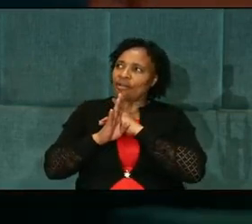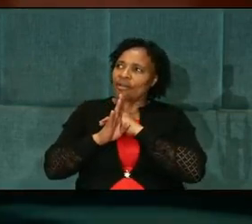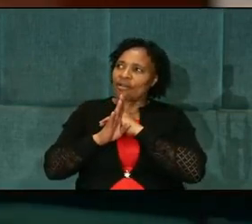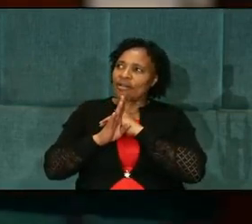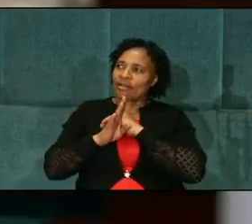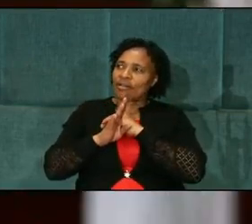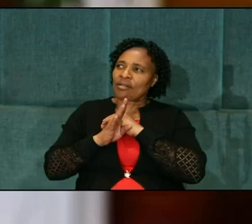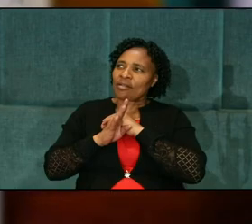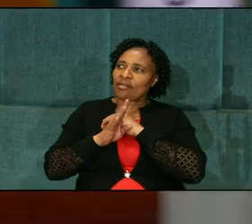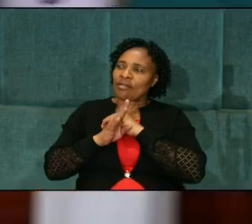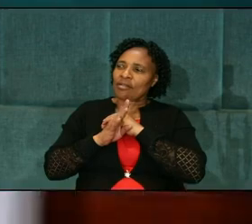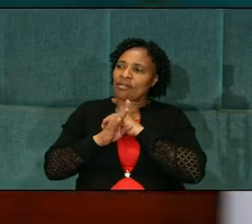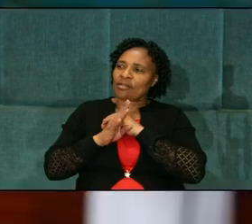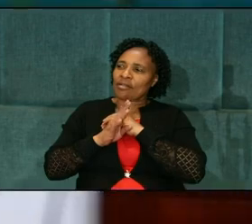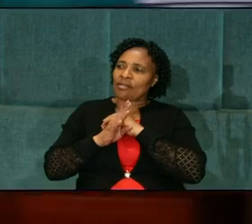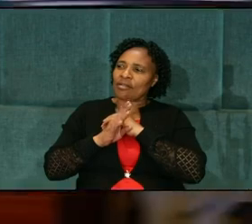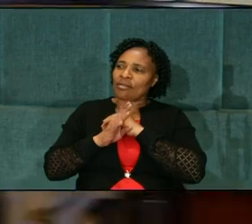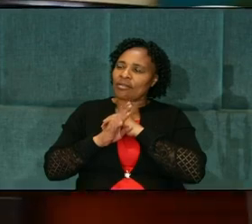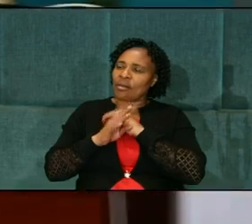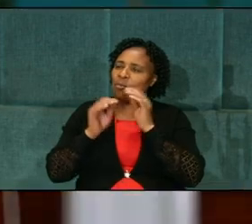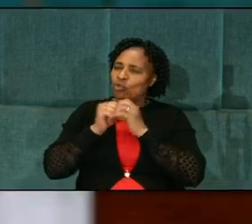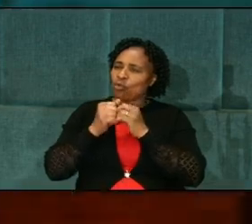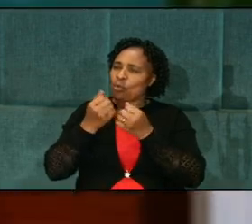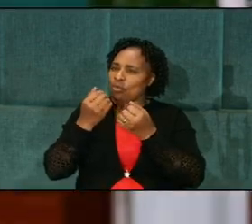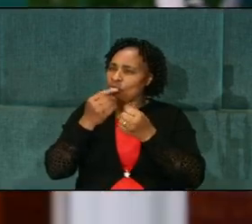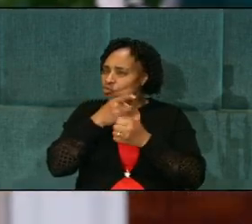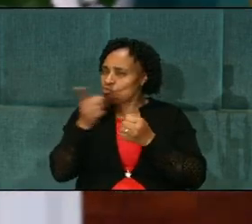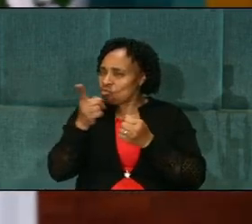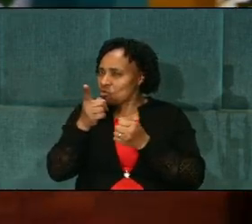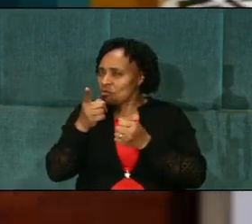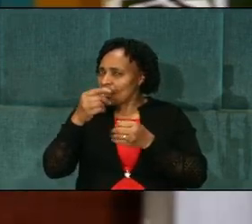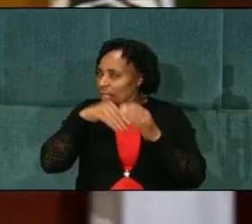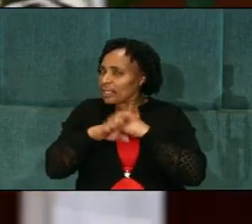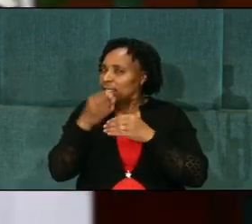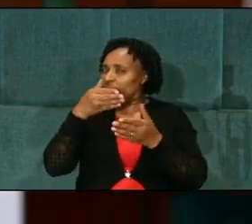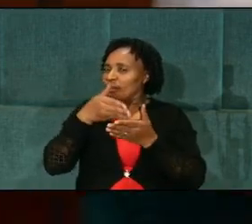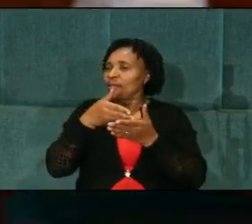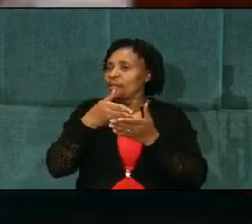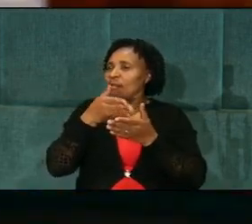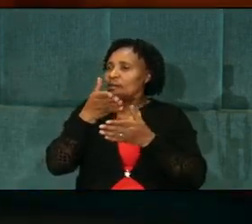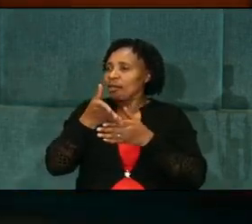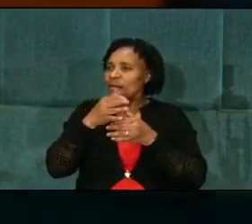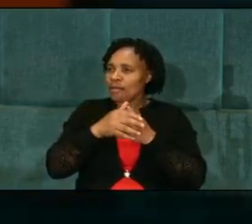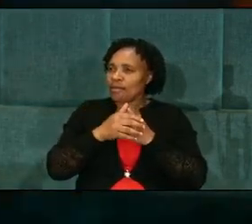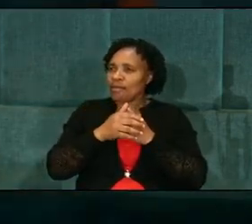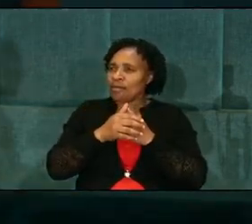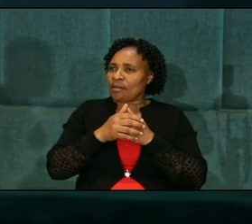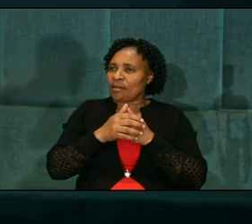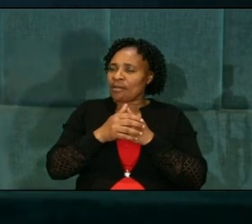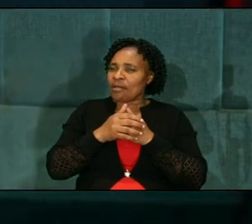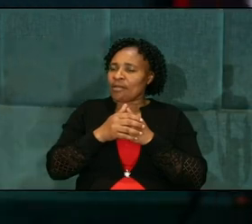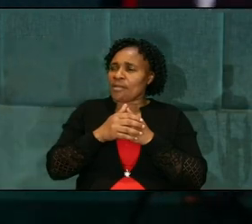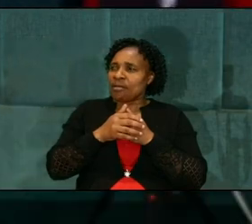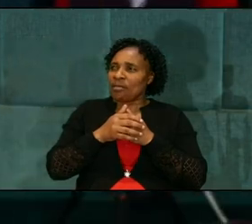Oh man, it's kind of rough to squeeze in the 144,000, if it is